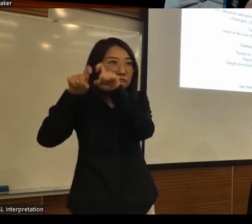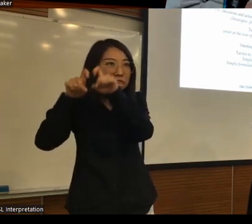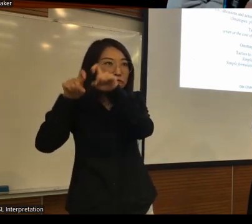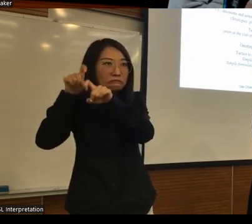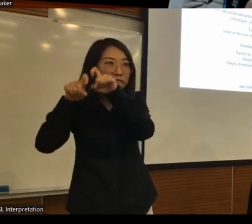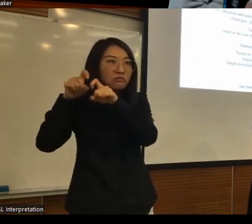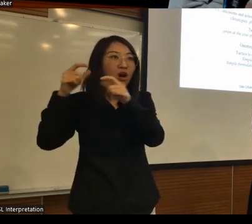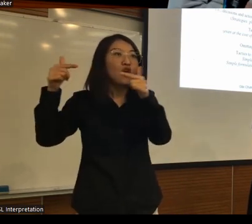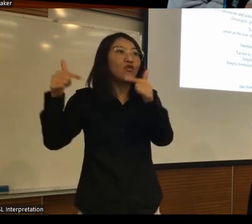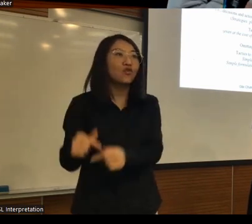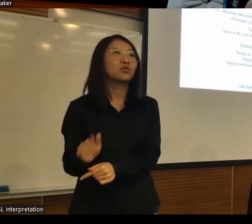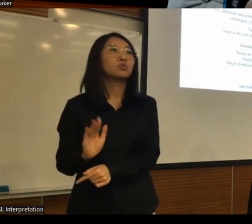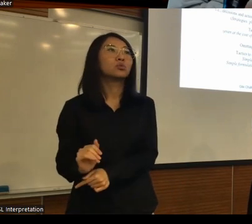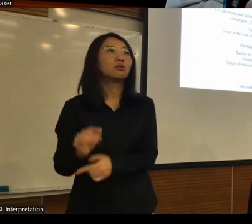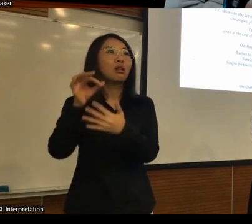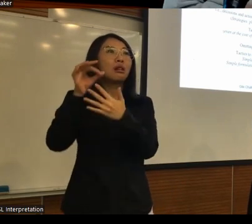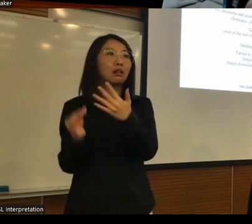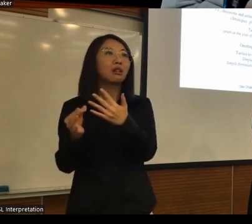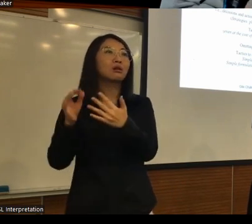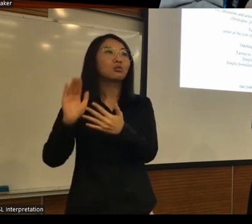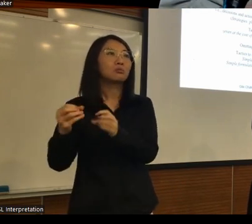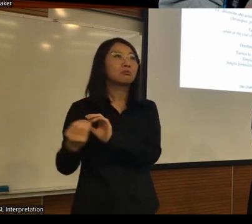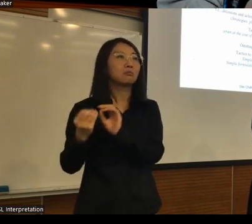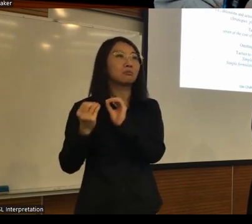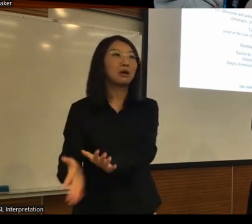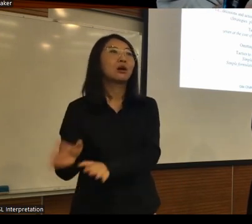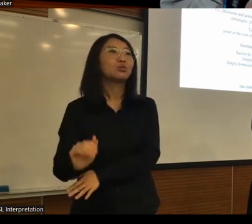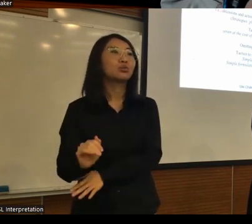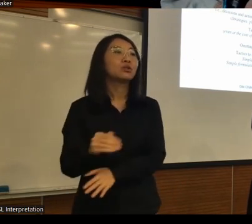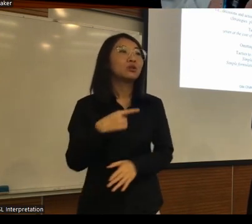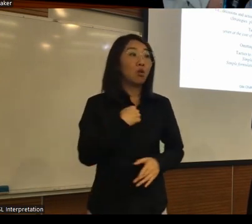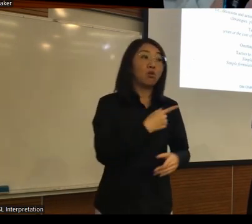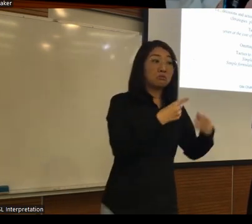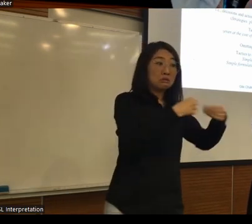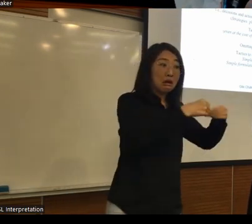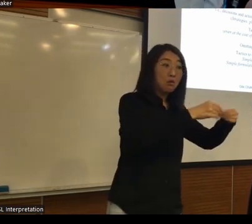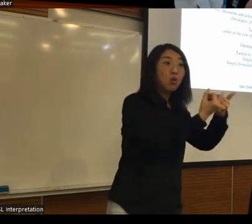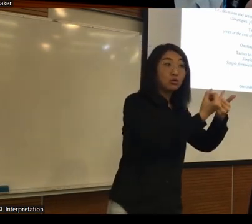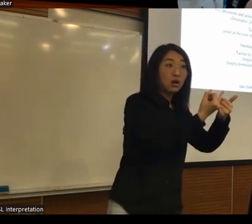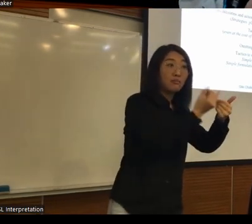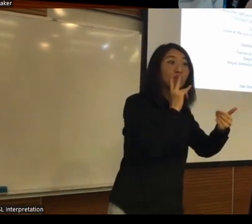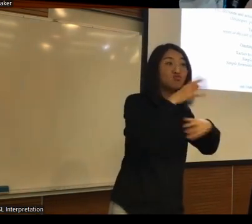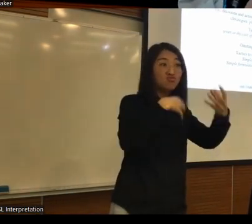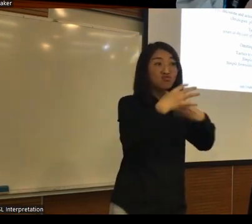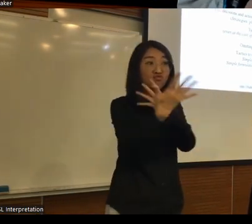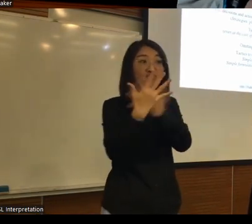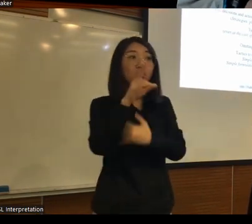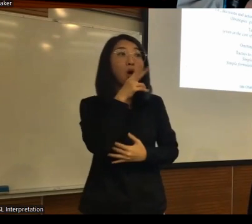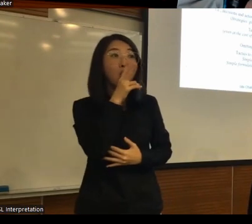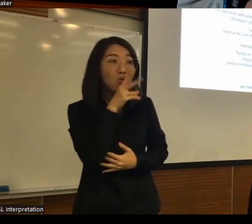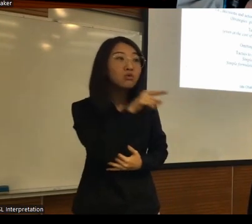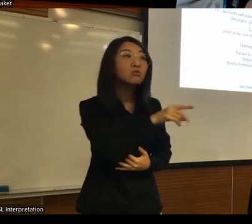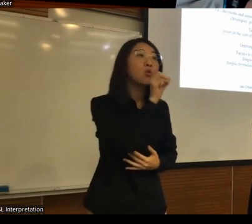And this is why I tend to tell my students of conference interpreting, don't worry about how well you're